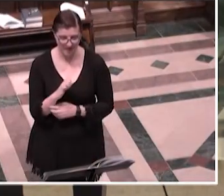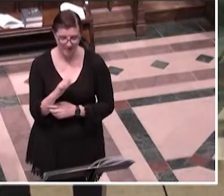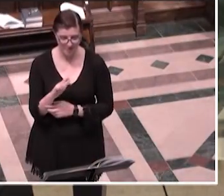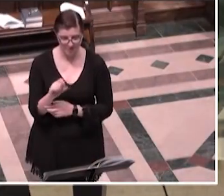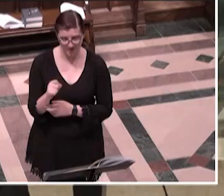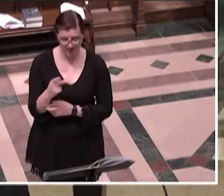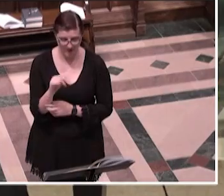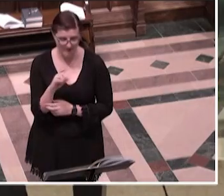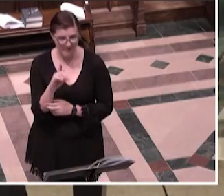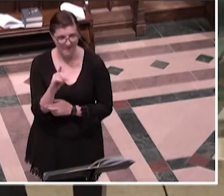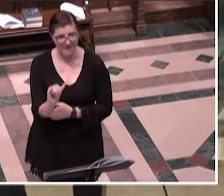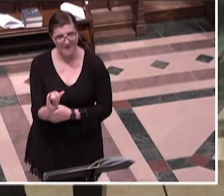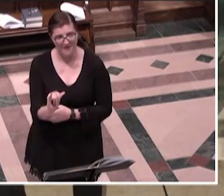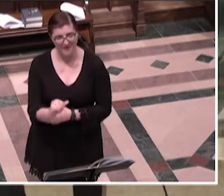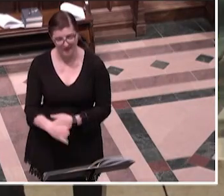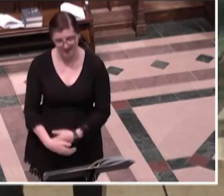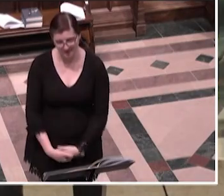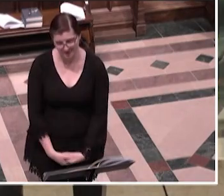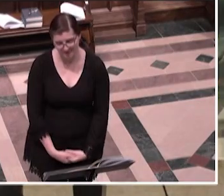supply, El Shaddai.